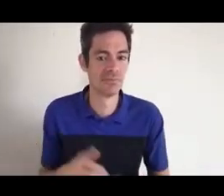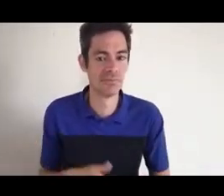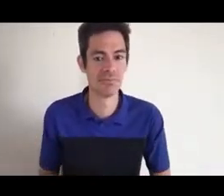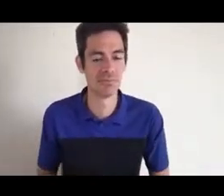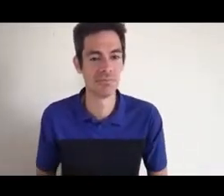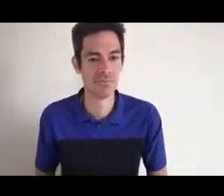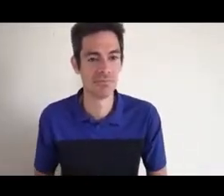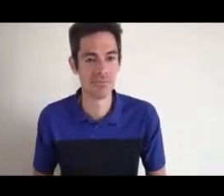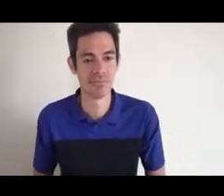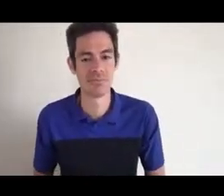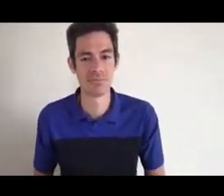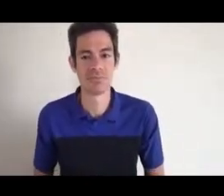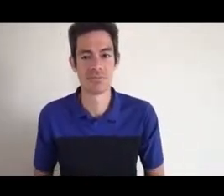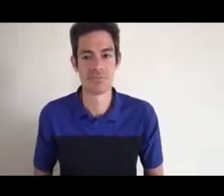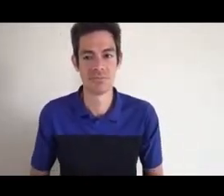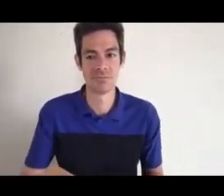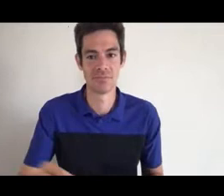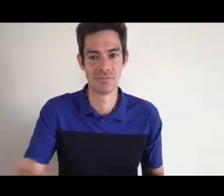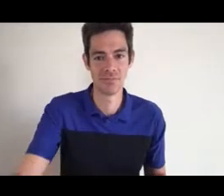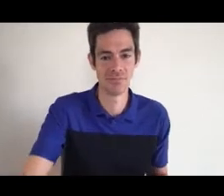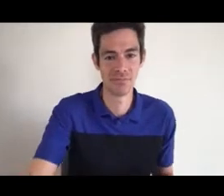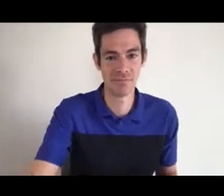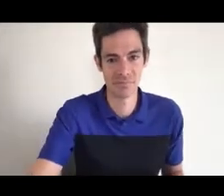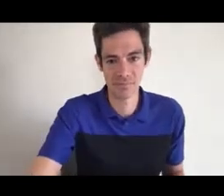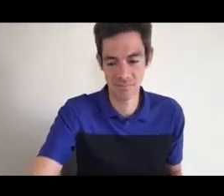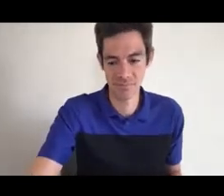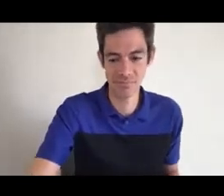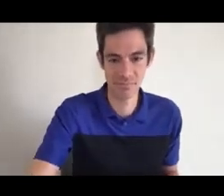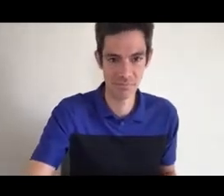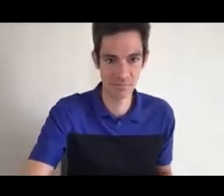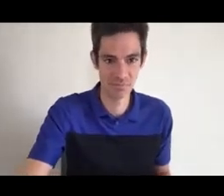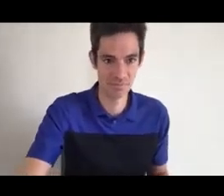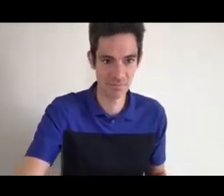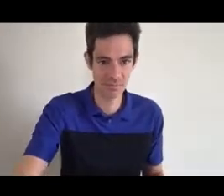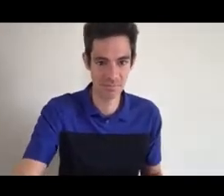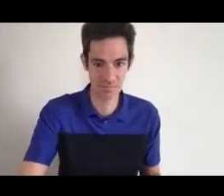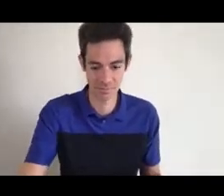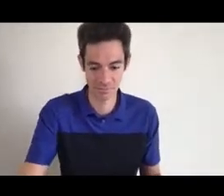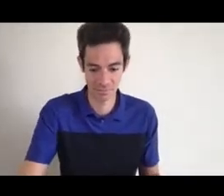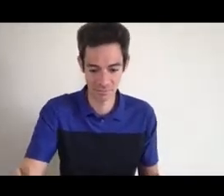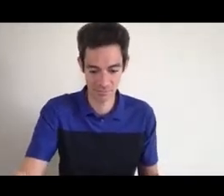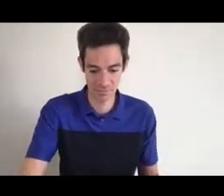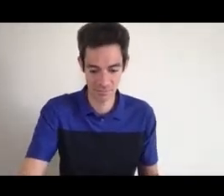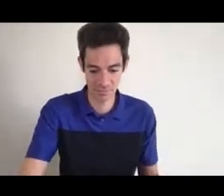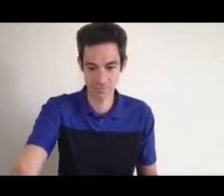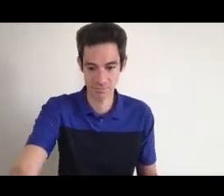It's not something that has been discussed in the past.